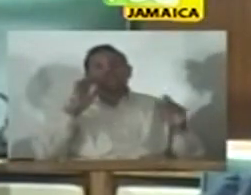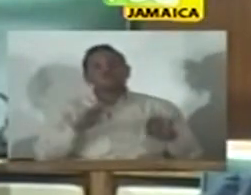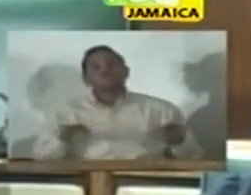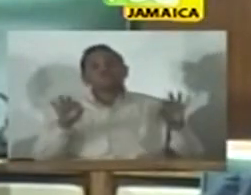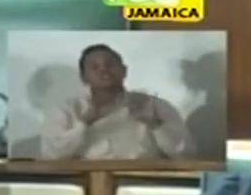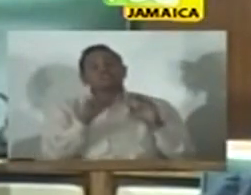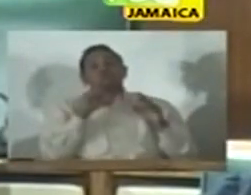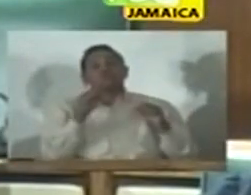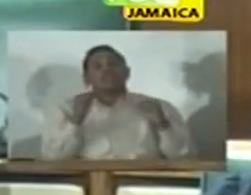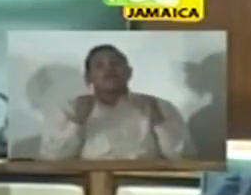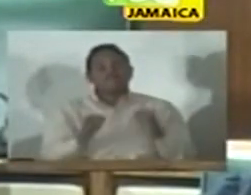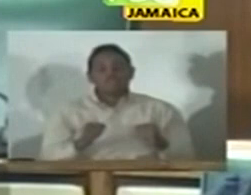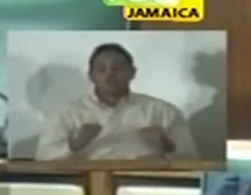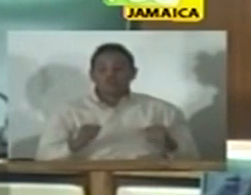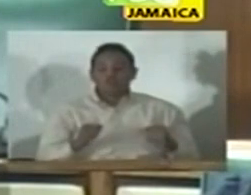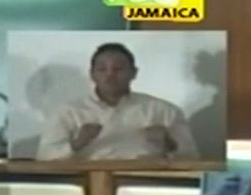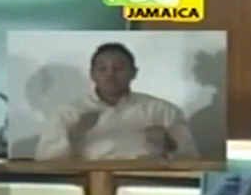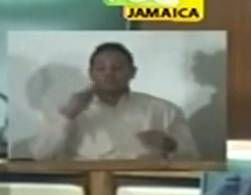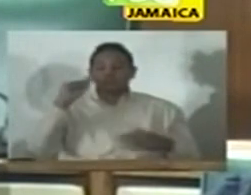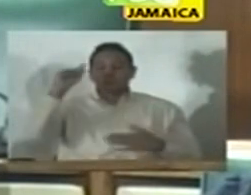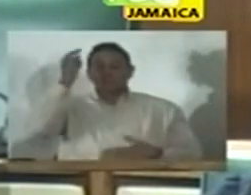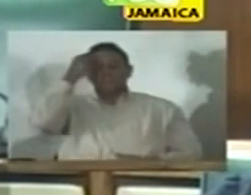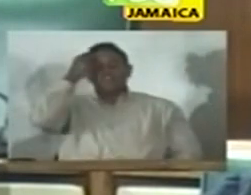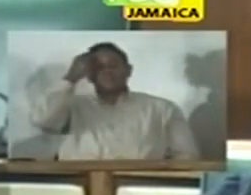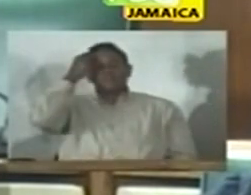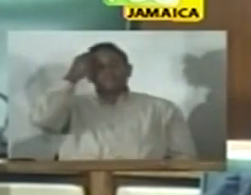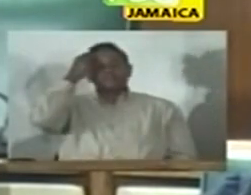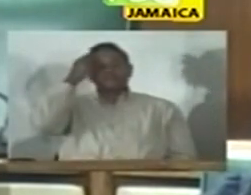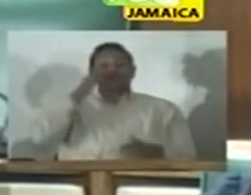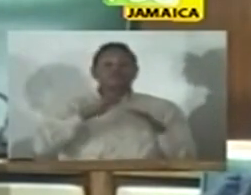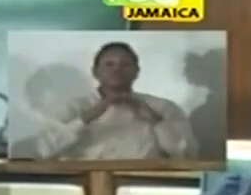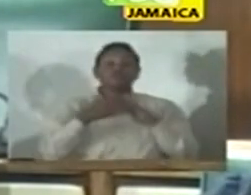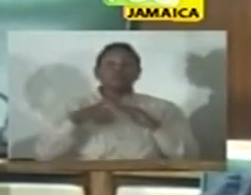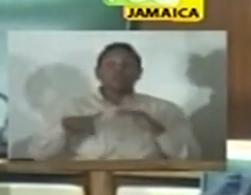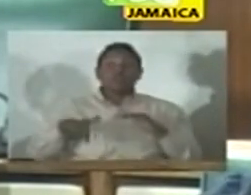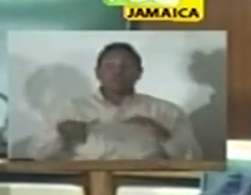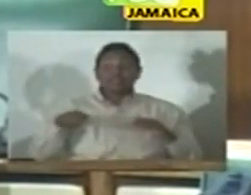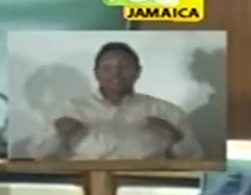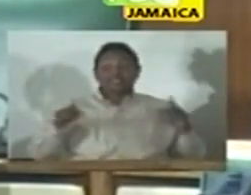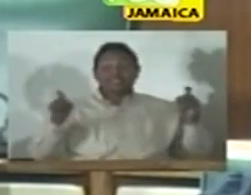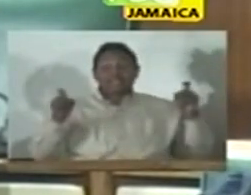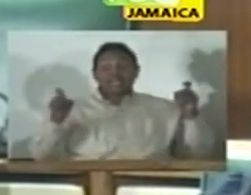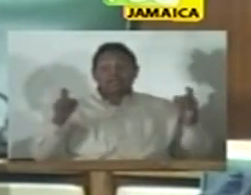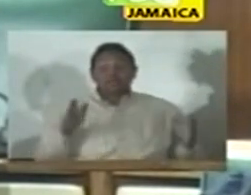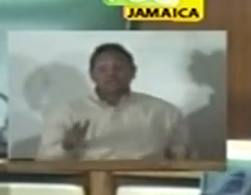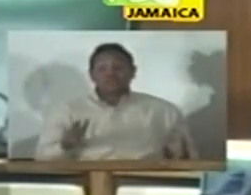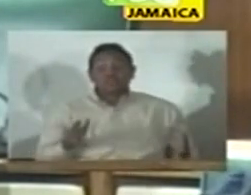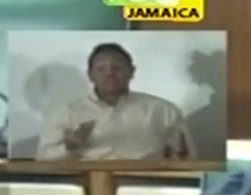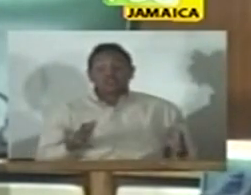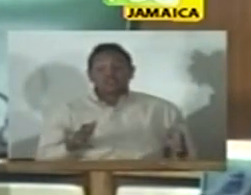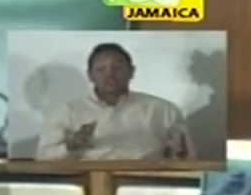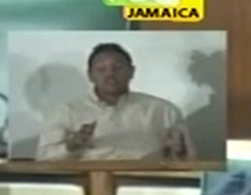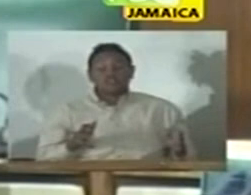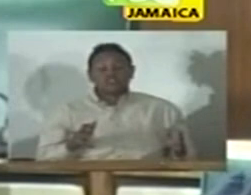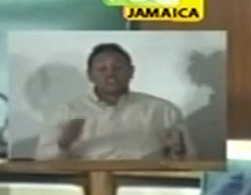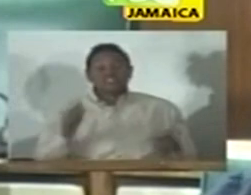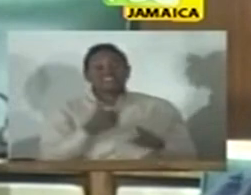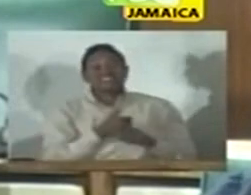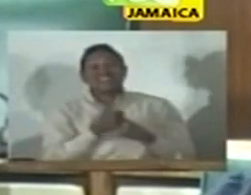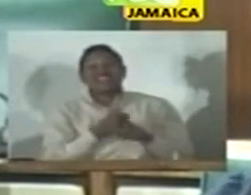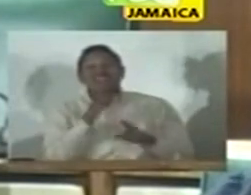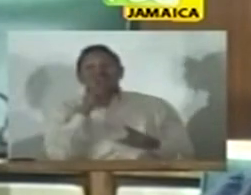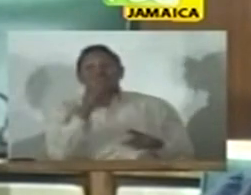reaffirm that the government of Jamaica, this administration, has